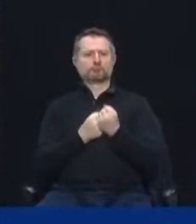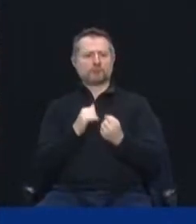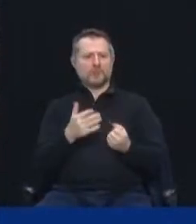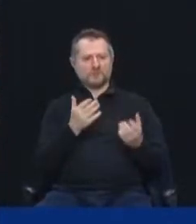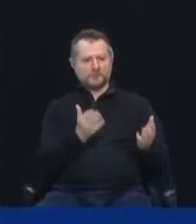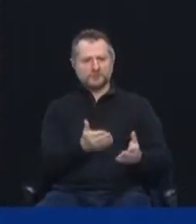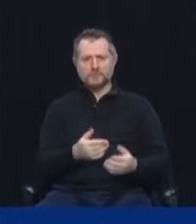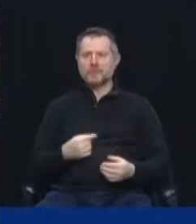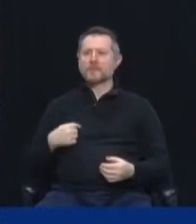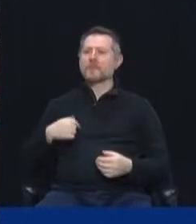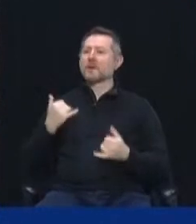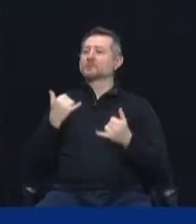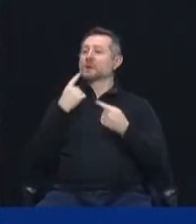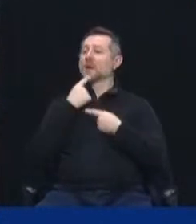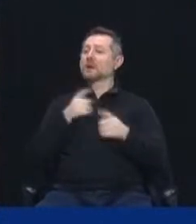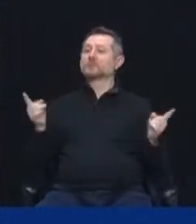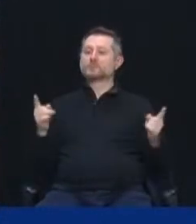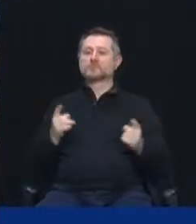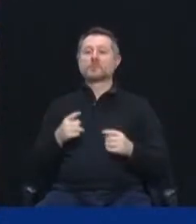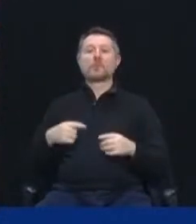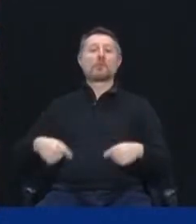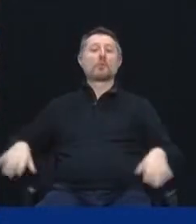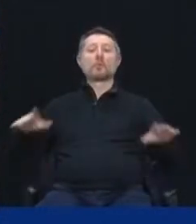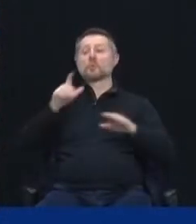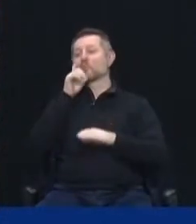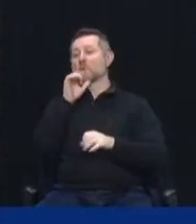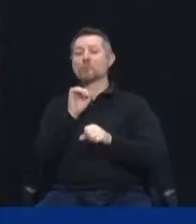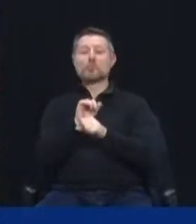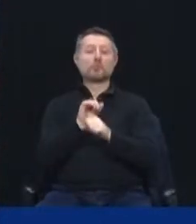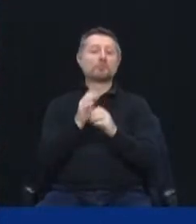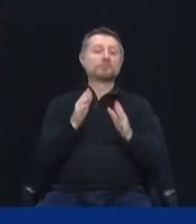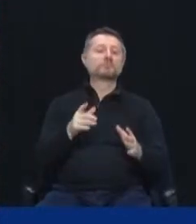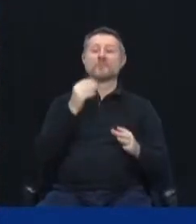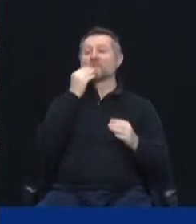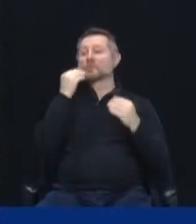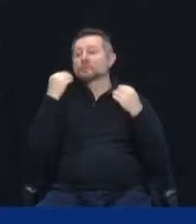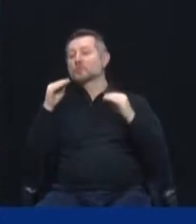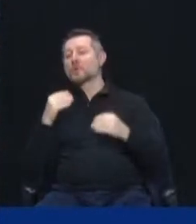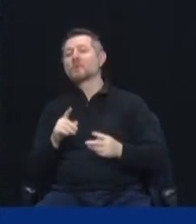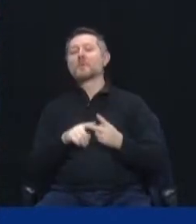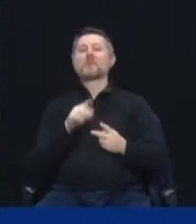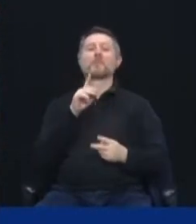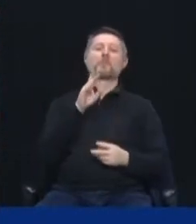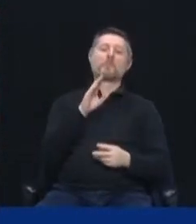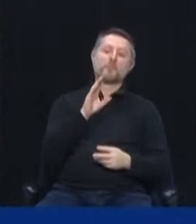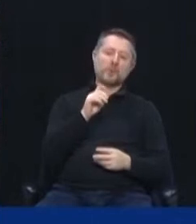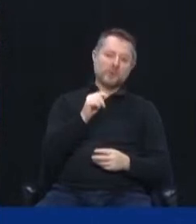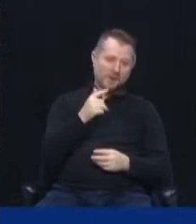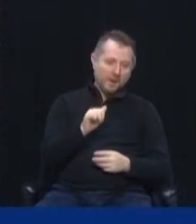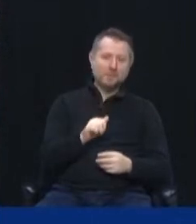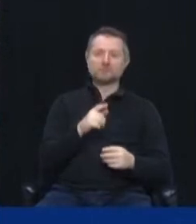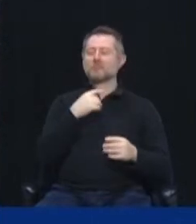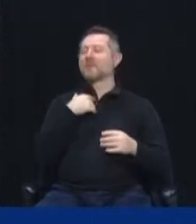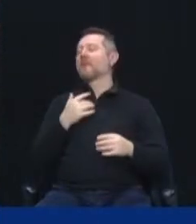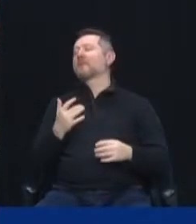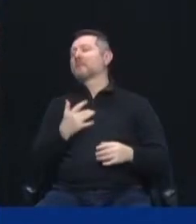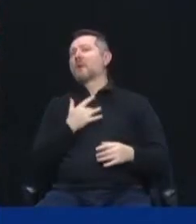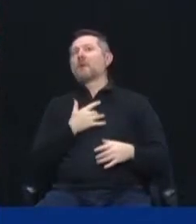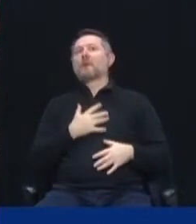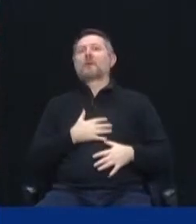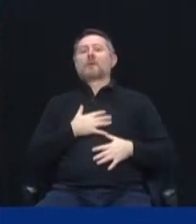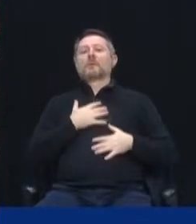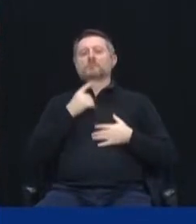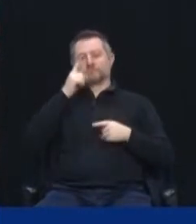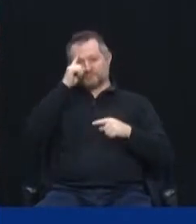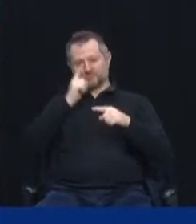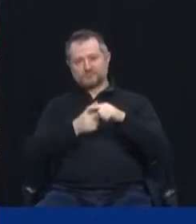give hope to our hard-working grocery and bodega workers. They have sacrificed so much in the last year so that